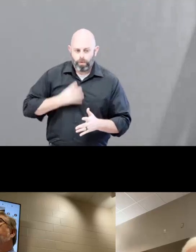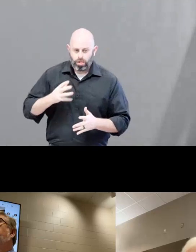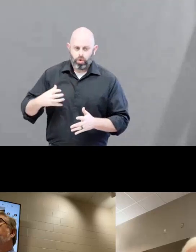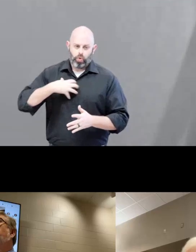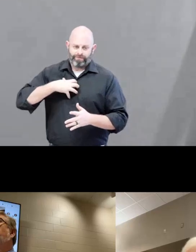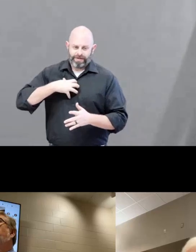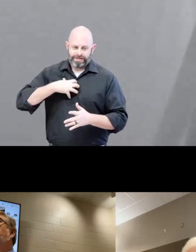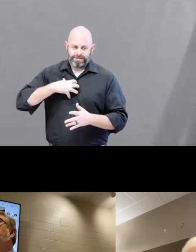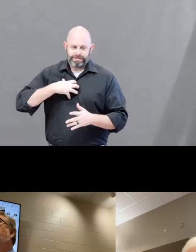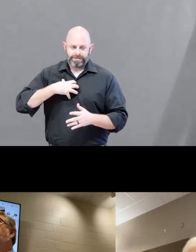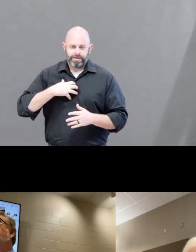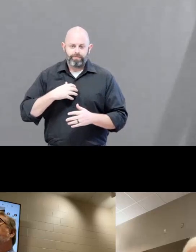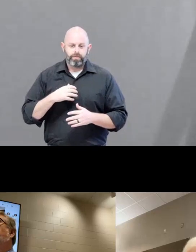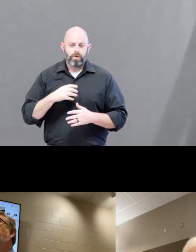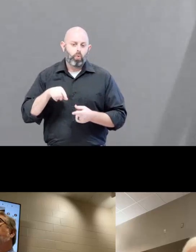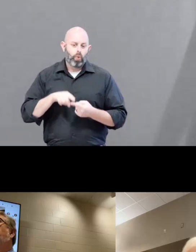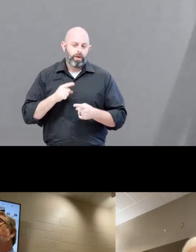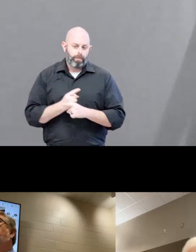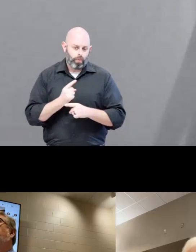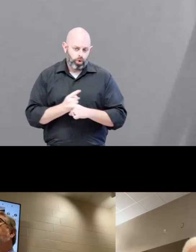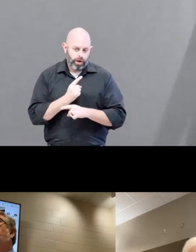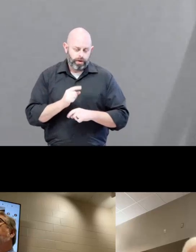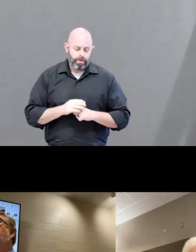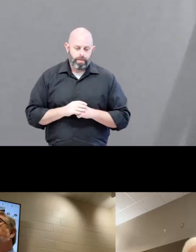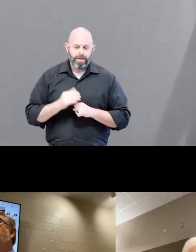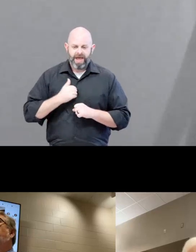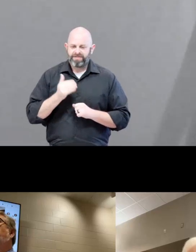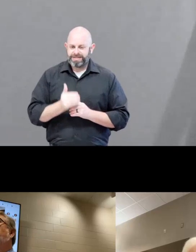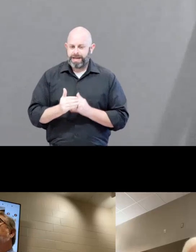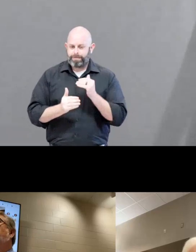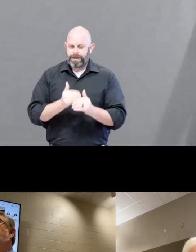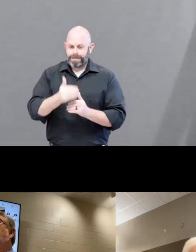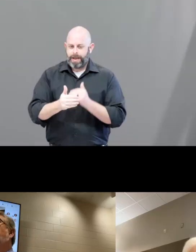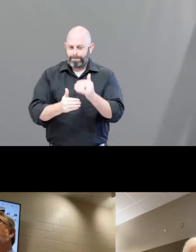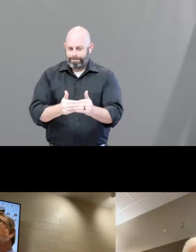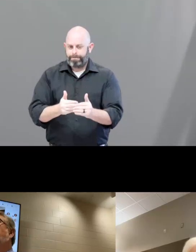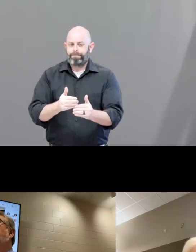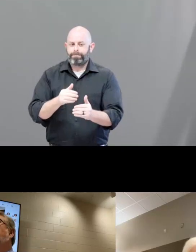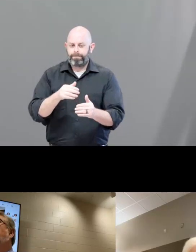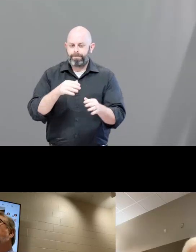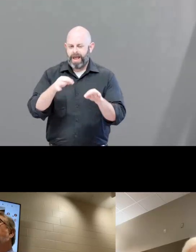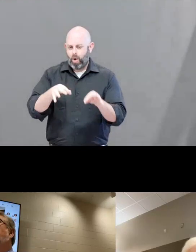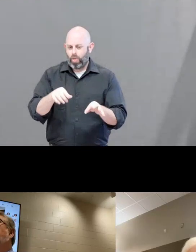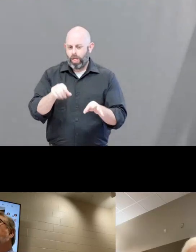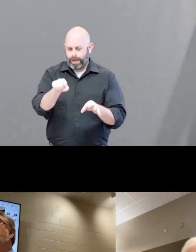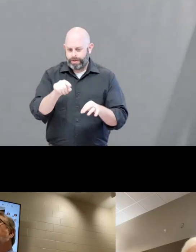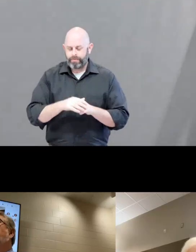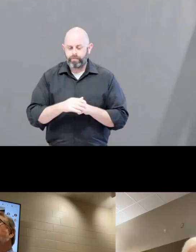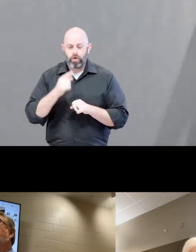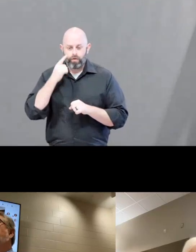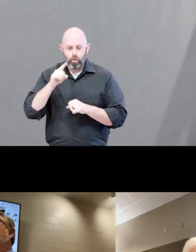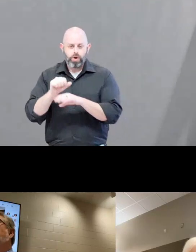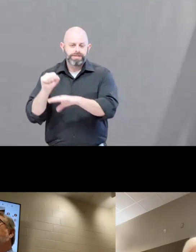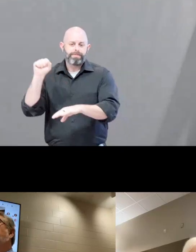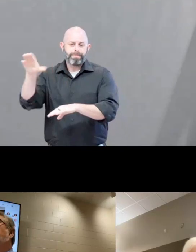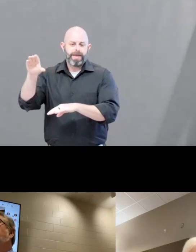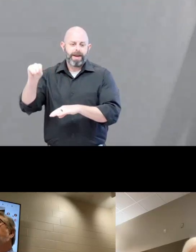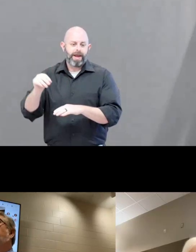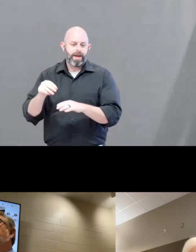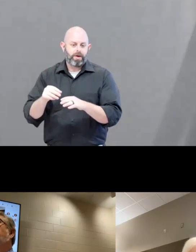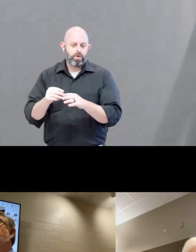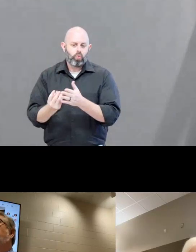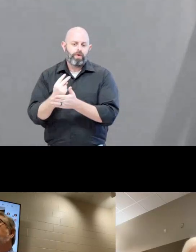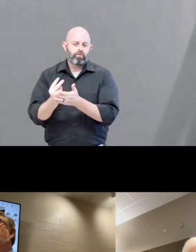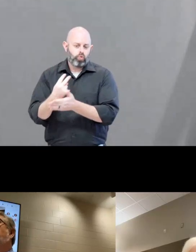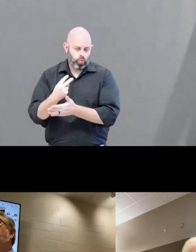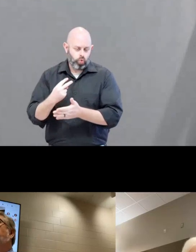grievance when that's appropriate. There's step-by-step procedures that are outlined for submitting and reviewing the